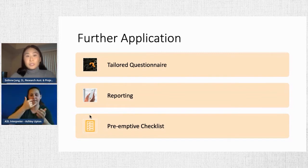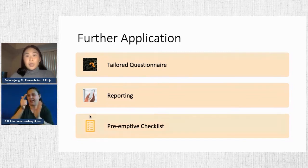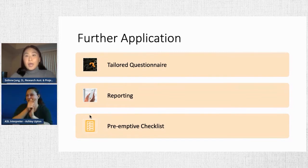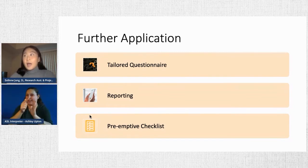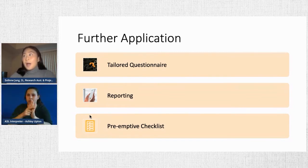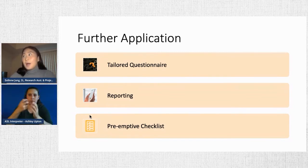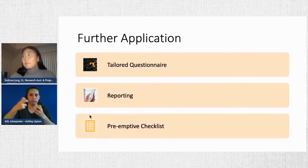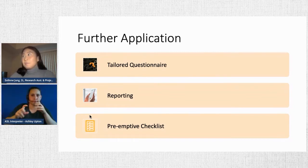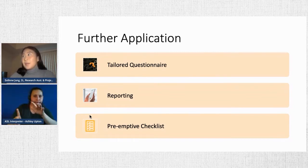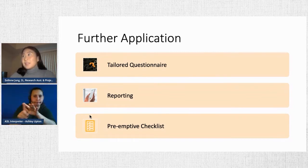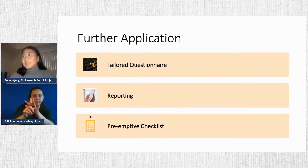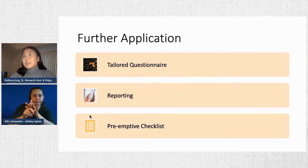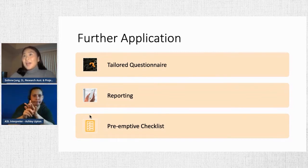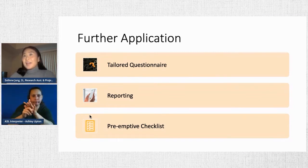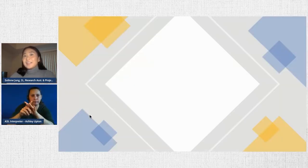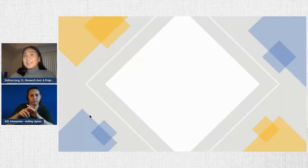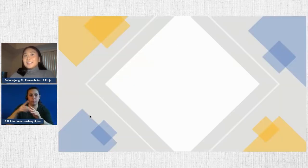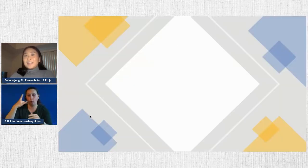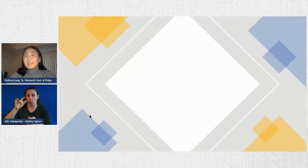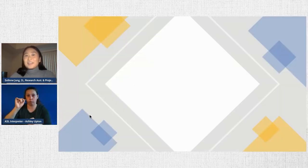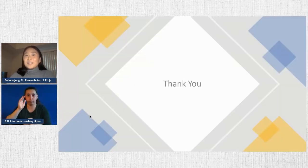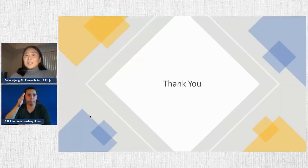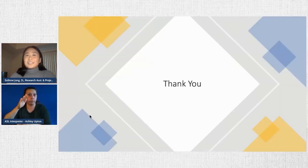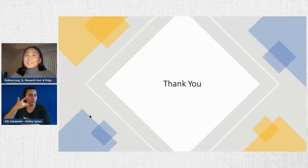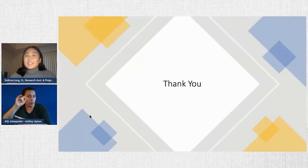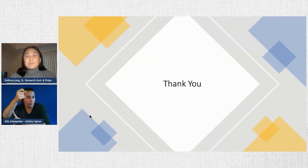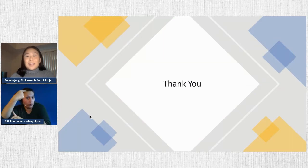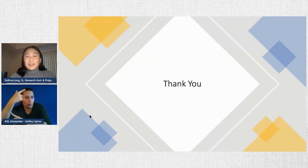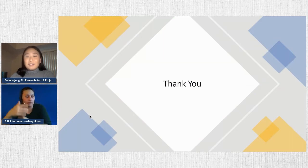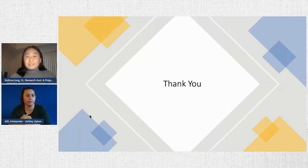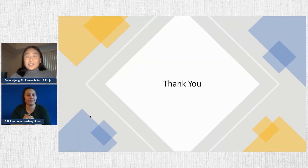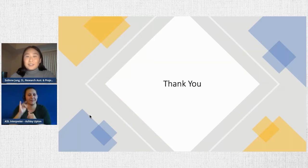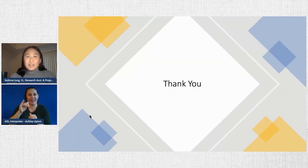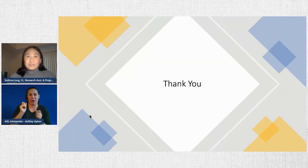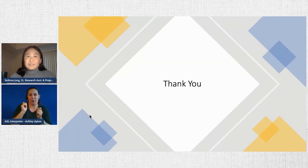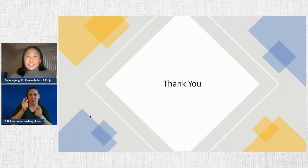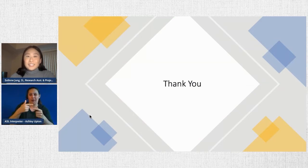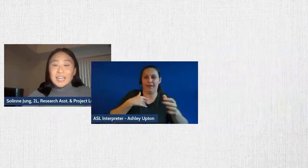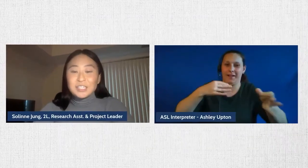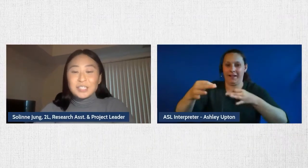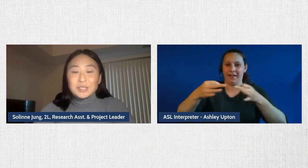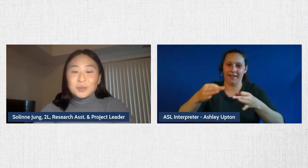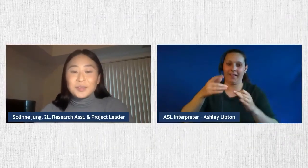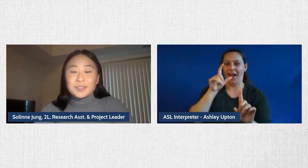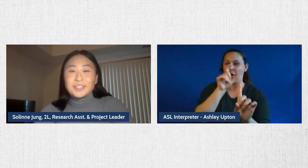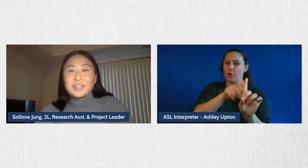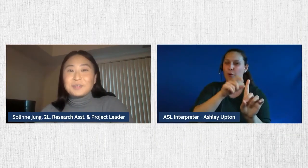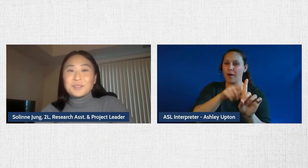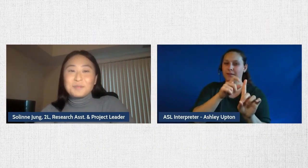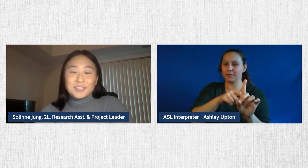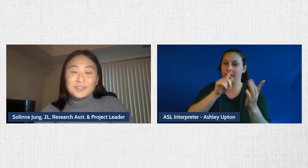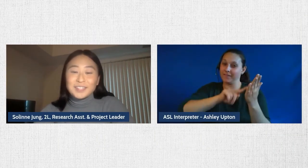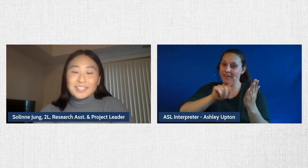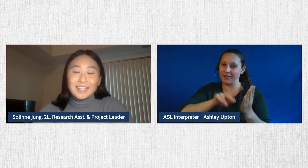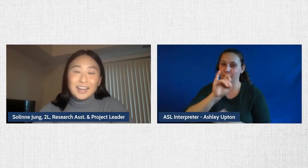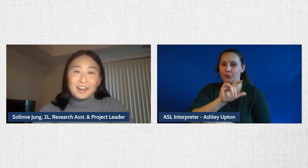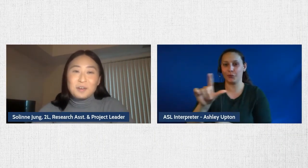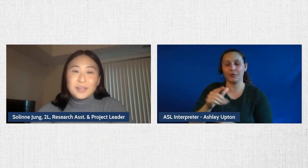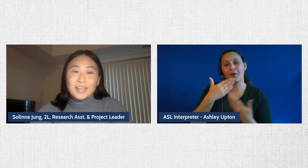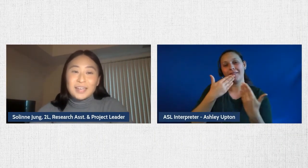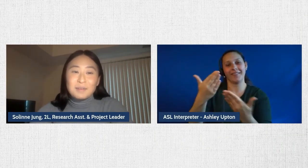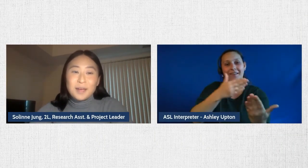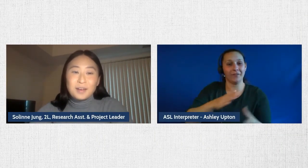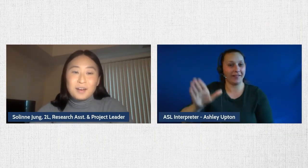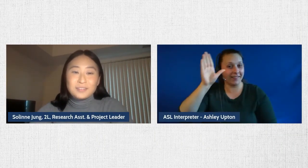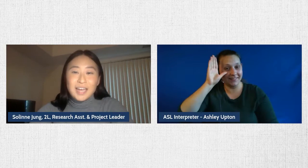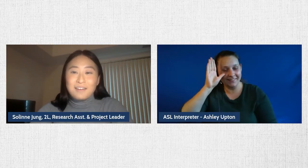employers. And so that is a quick little snippet of the harassment investigation tool. Thank you so much for listening and